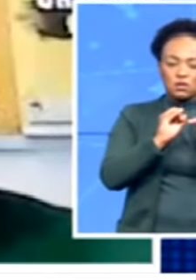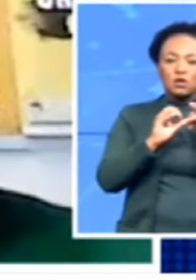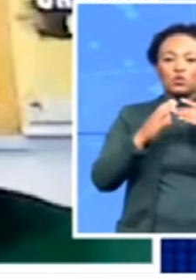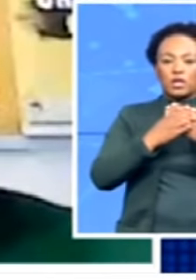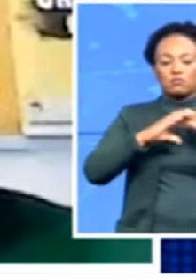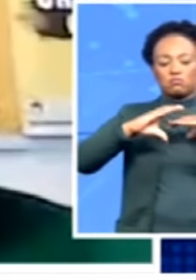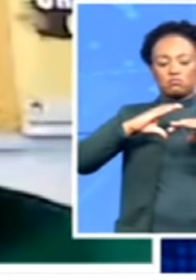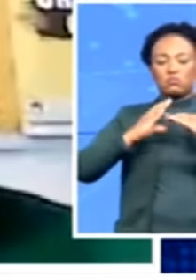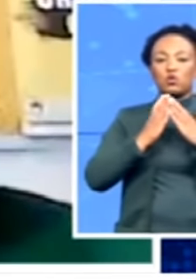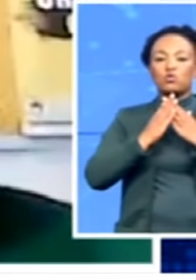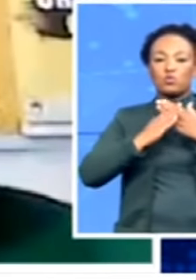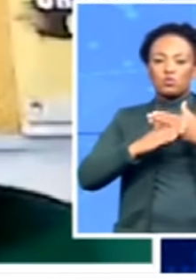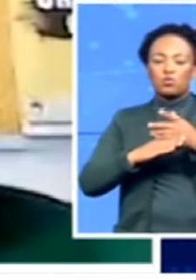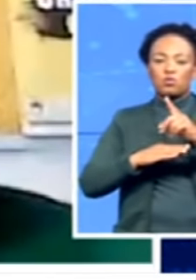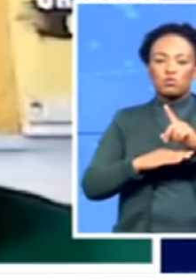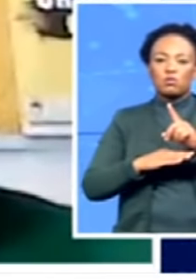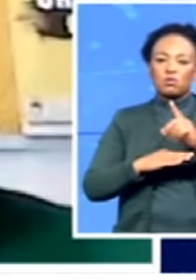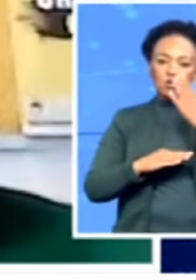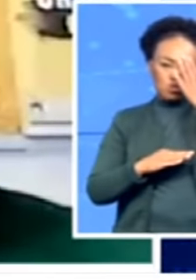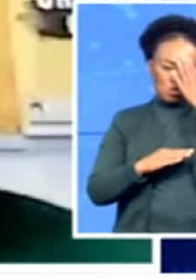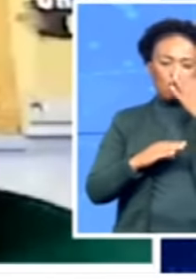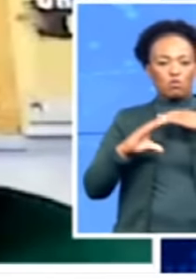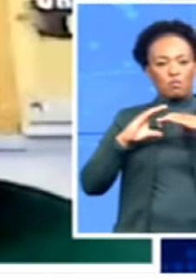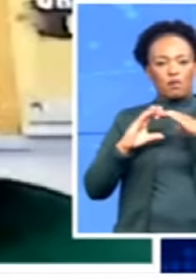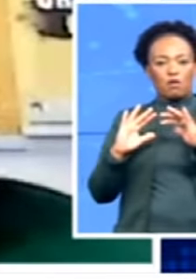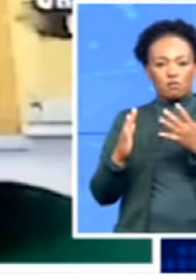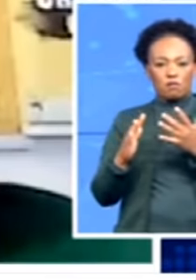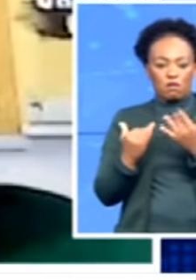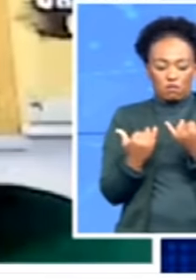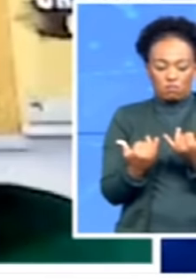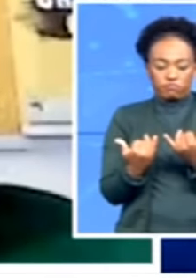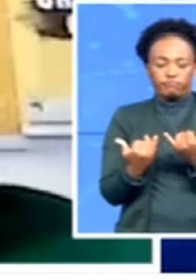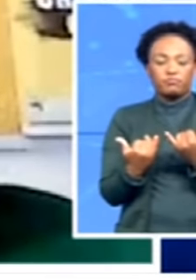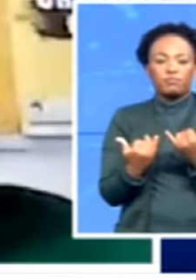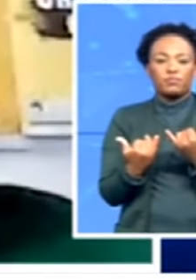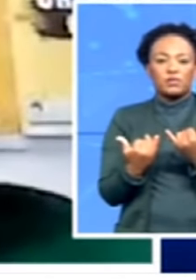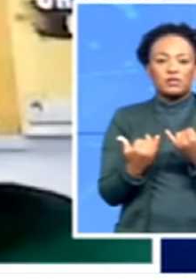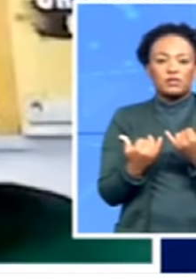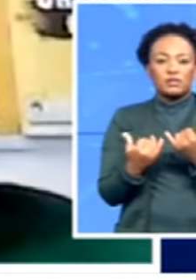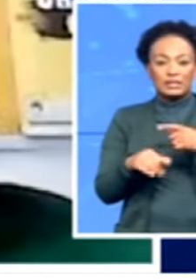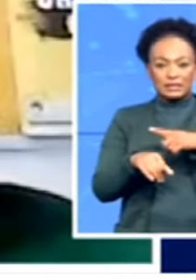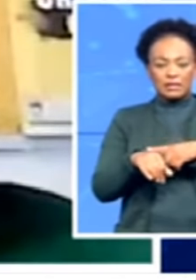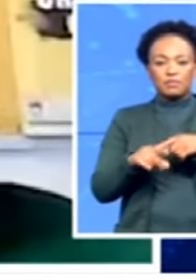means that they communicated when we arrived at this point in time.